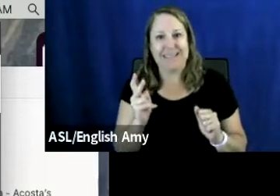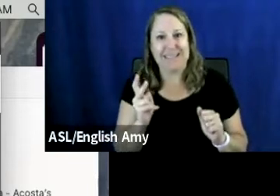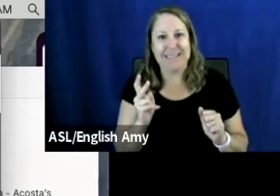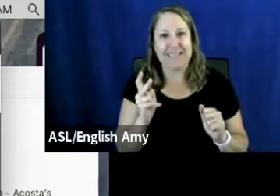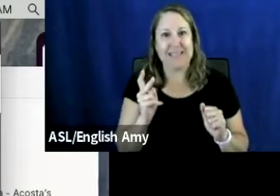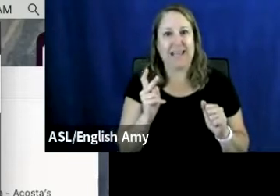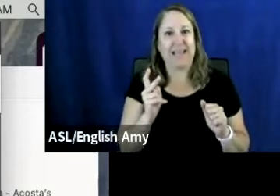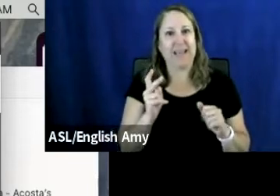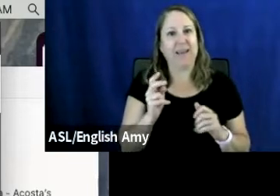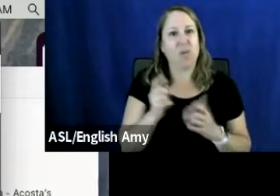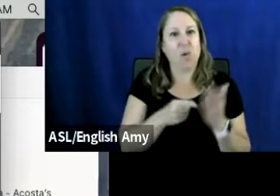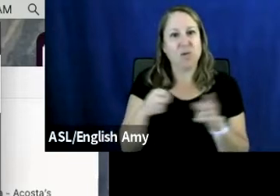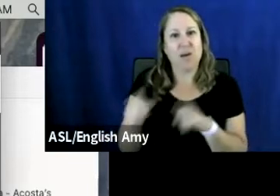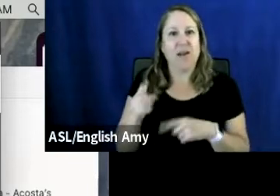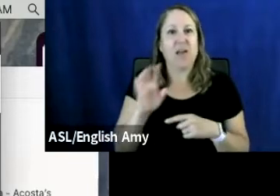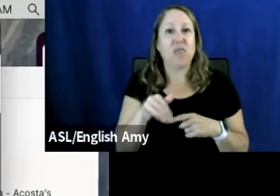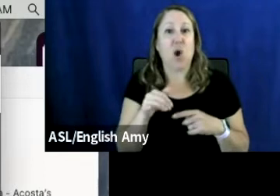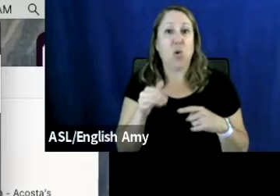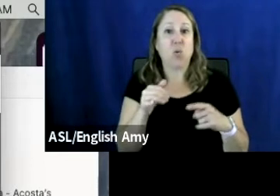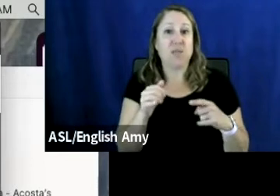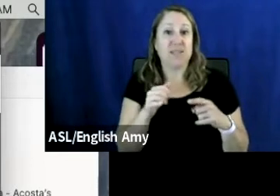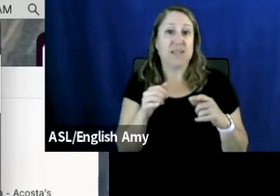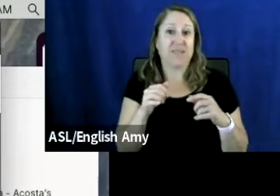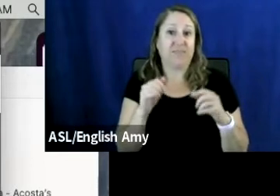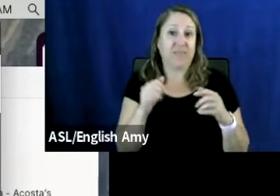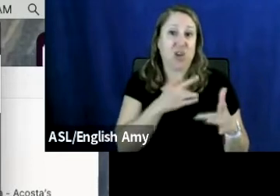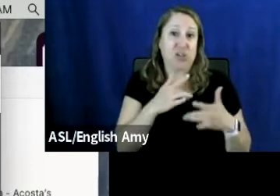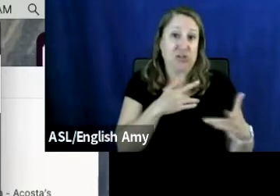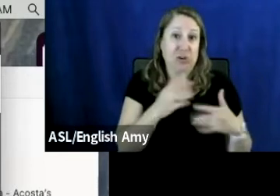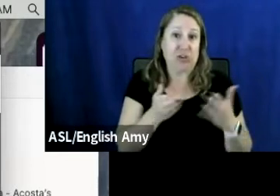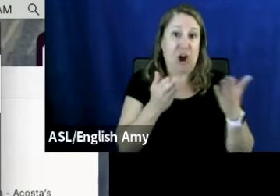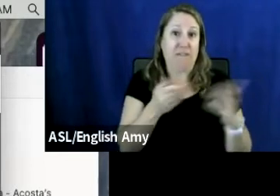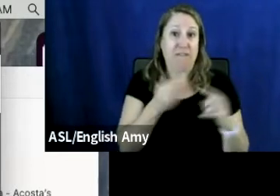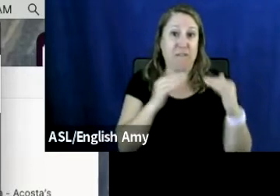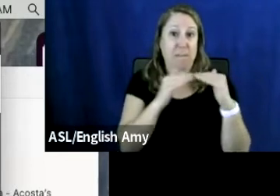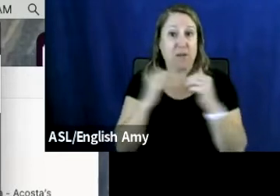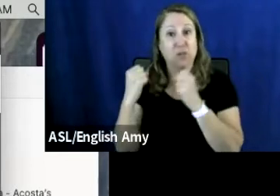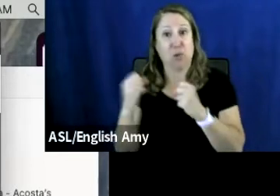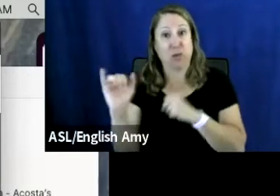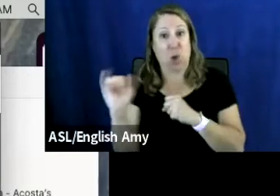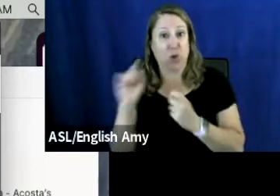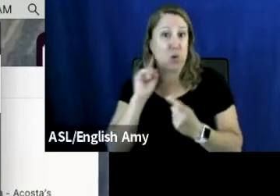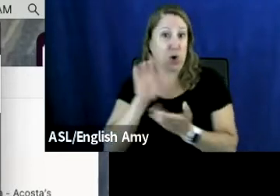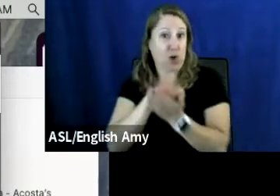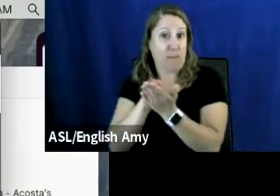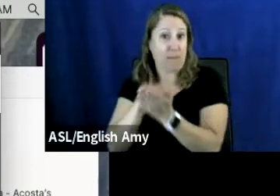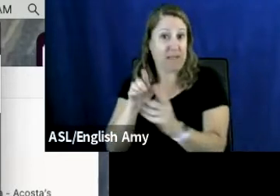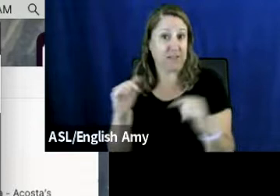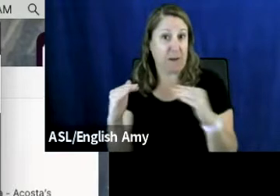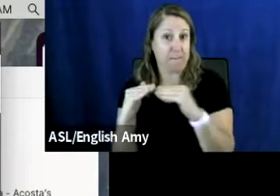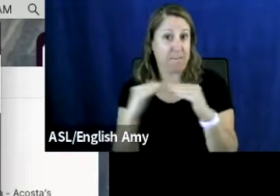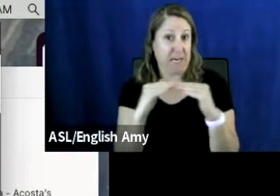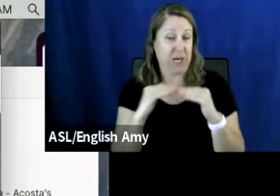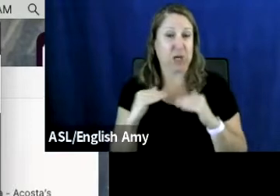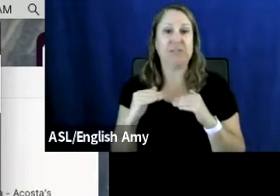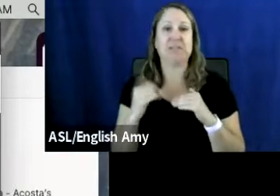for focus, were offered by peers. Strengths as well. You heard the compliments from peers. We talk through the next steps